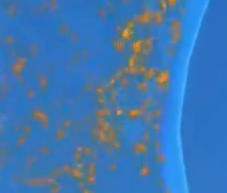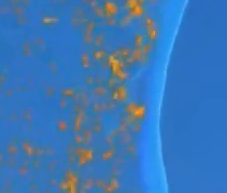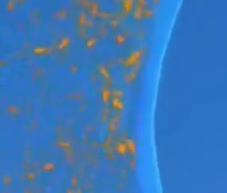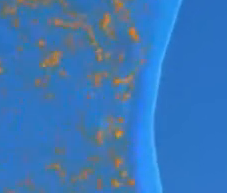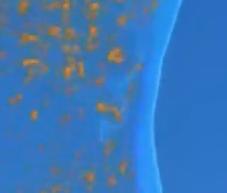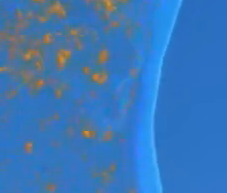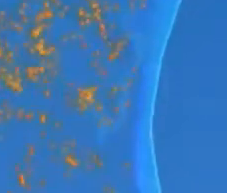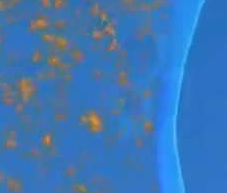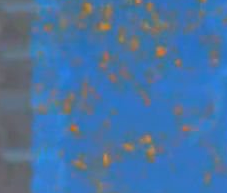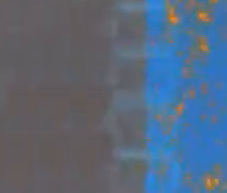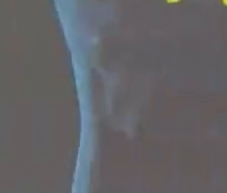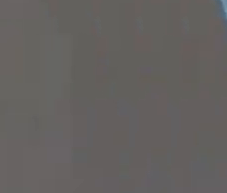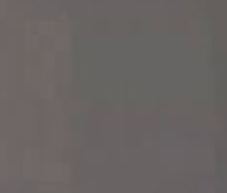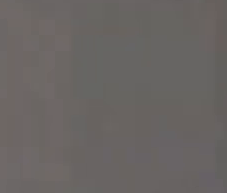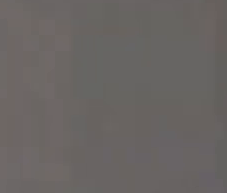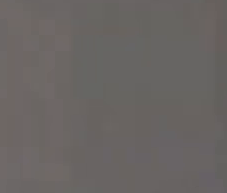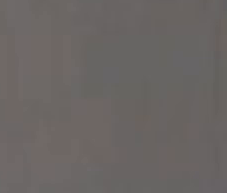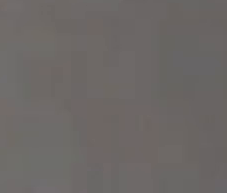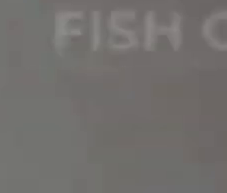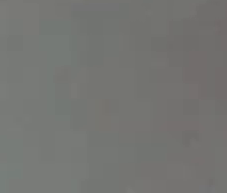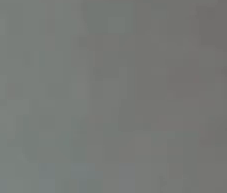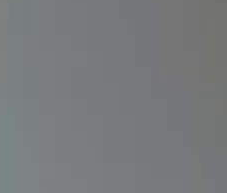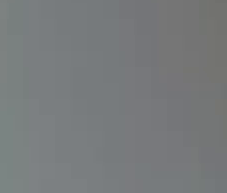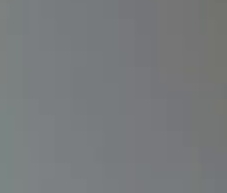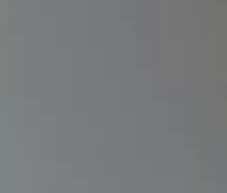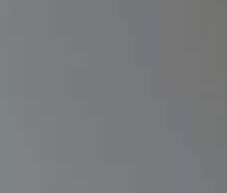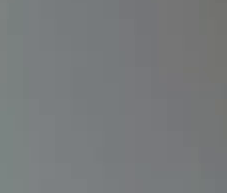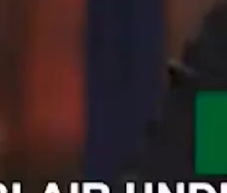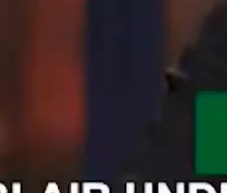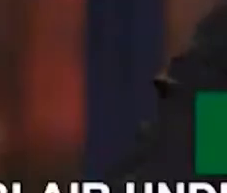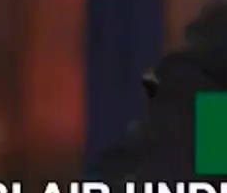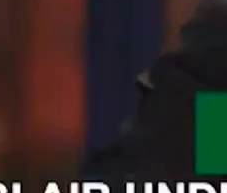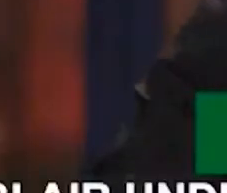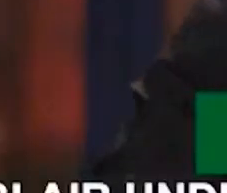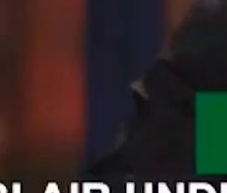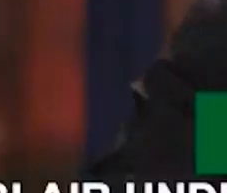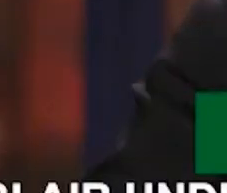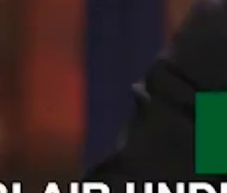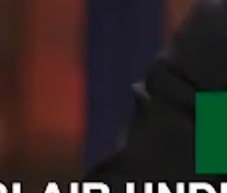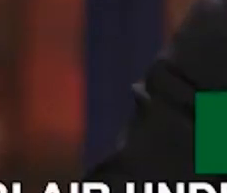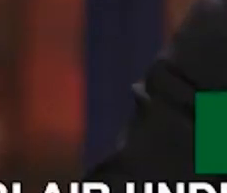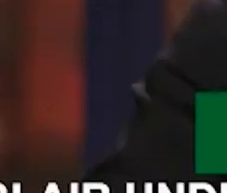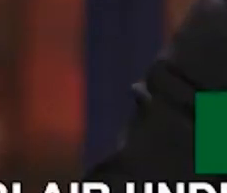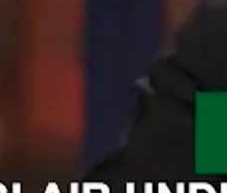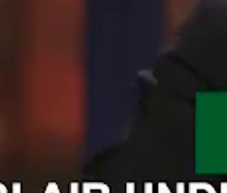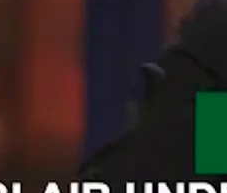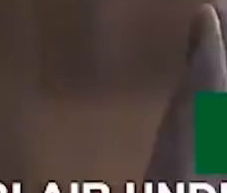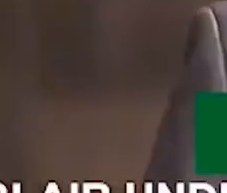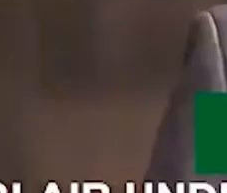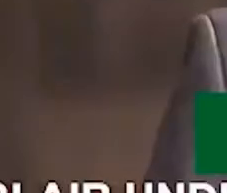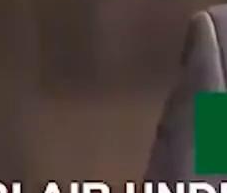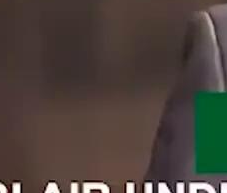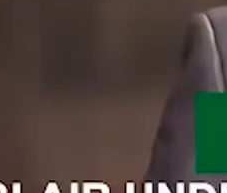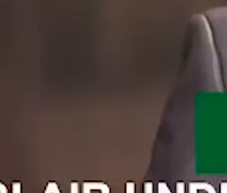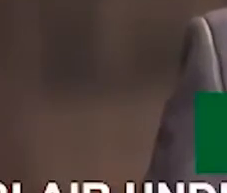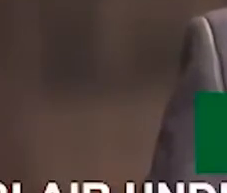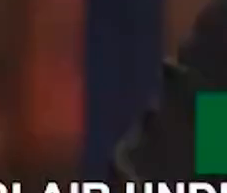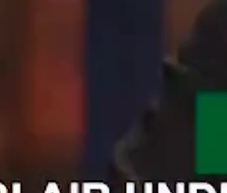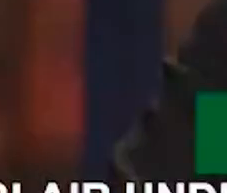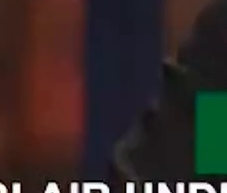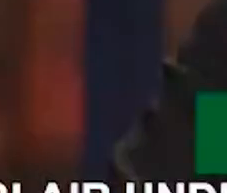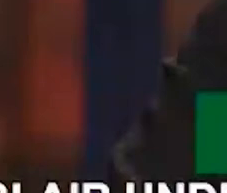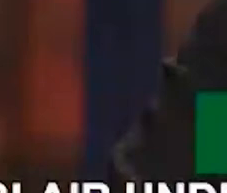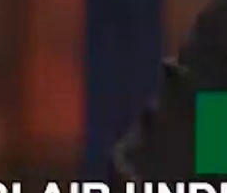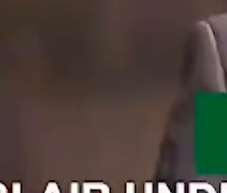every morning, and you will absolutely see a difference. Hey, man, hold up, though. I want to make sure I got some roti. Oh, that.